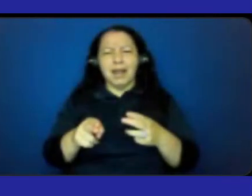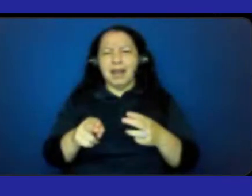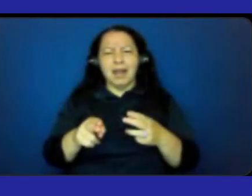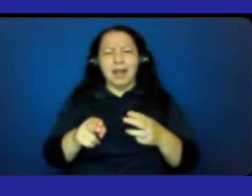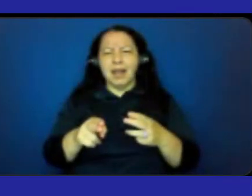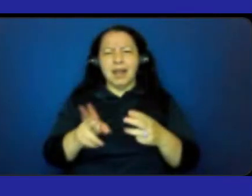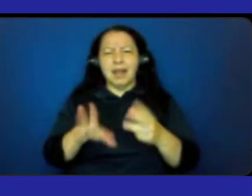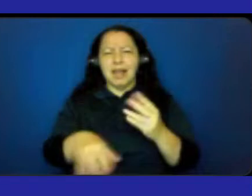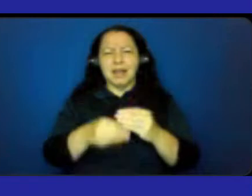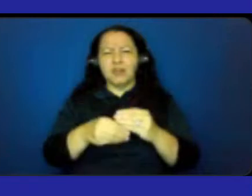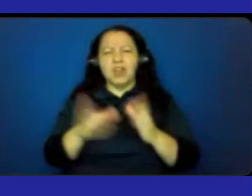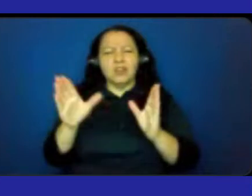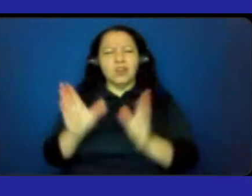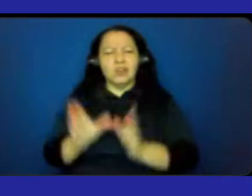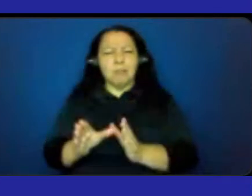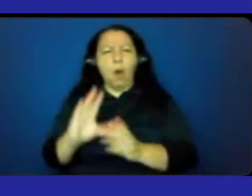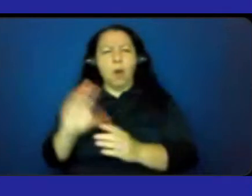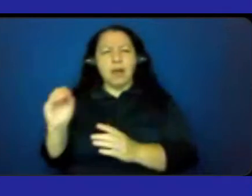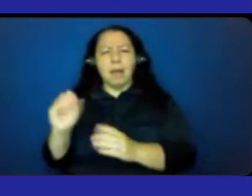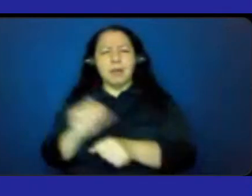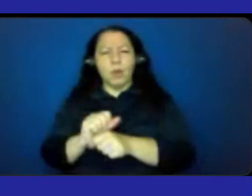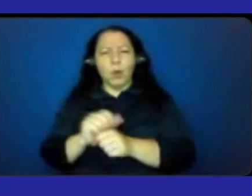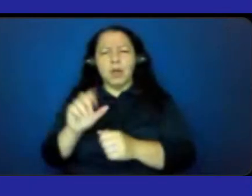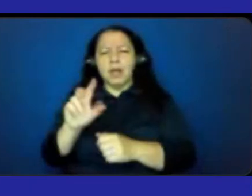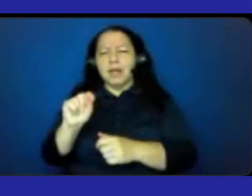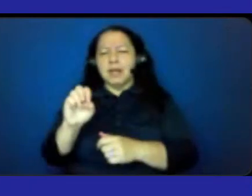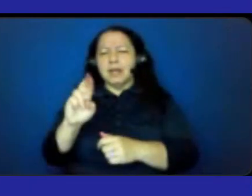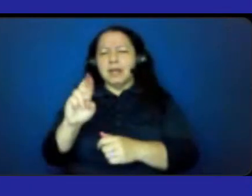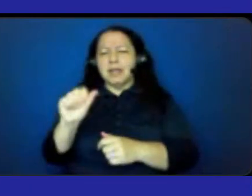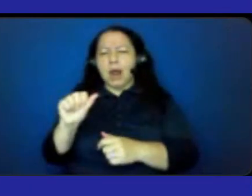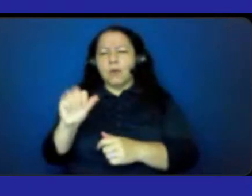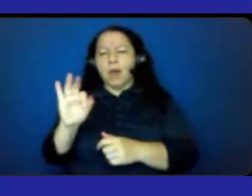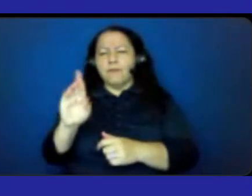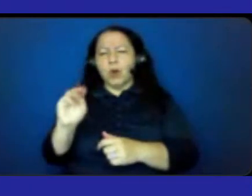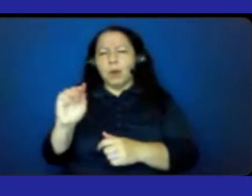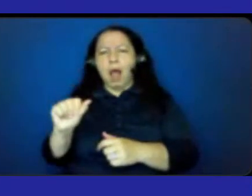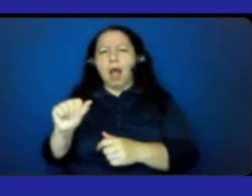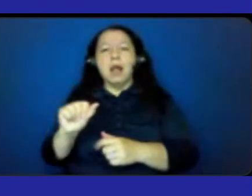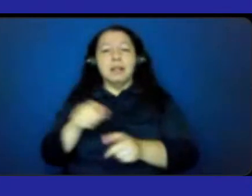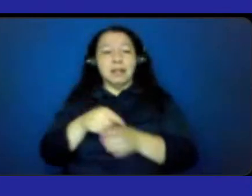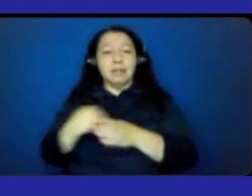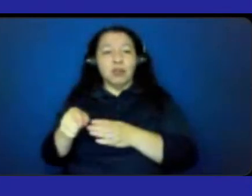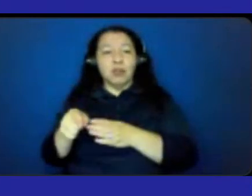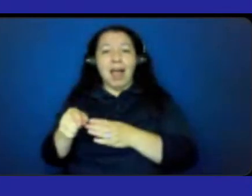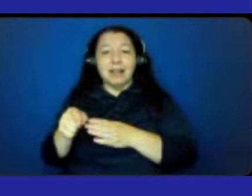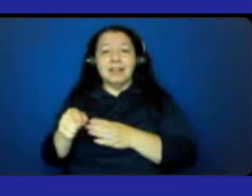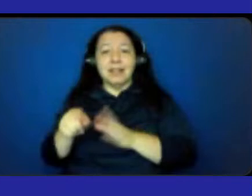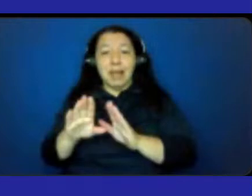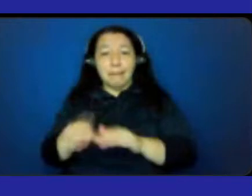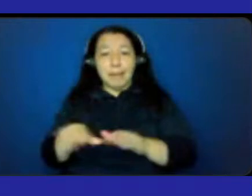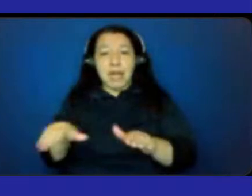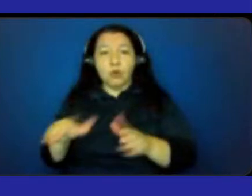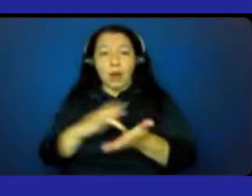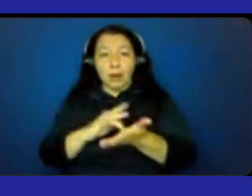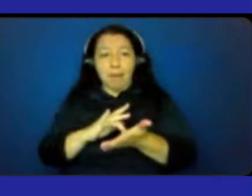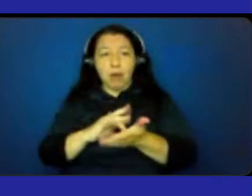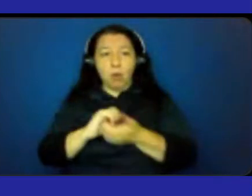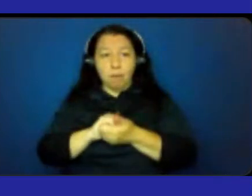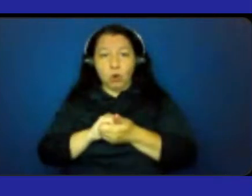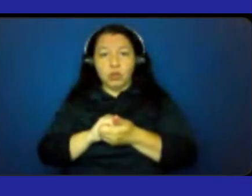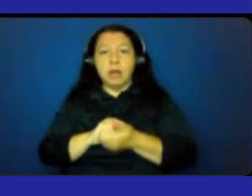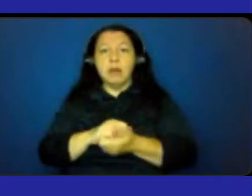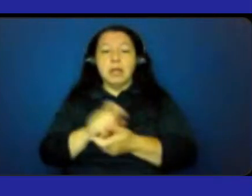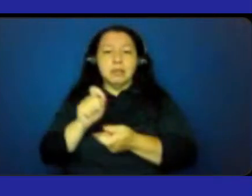called Terra Firma. They specialize in pediatric medical legal partnerships. So in particular, they're looking at the rights and needs